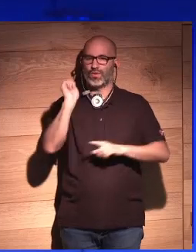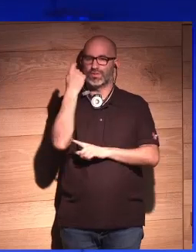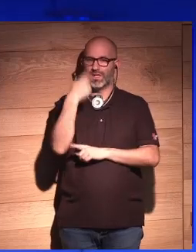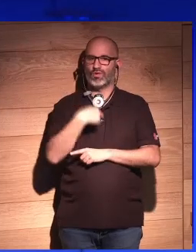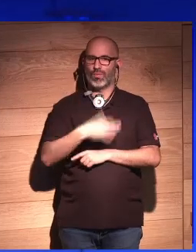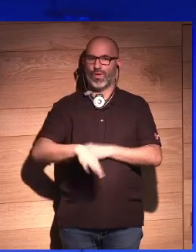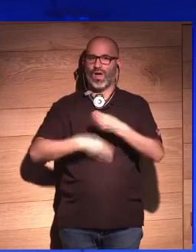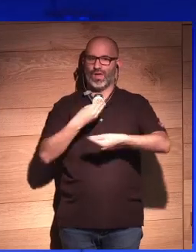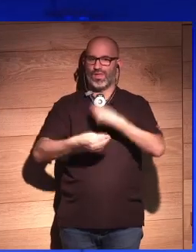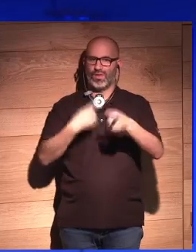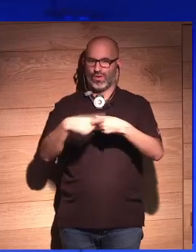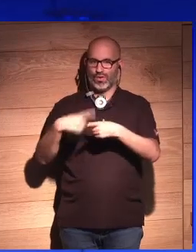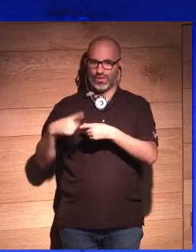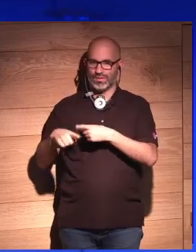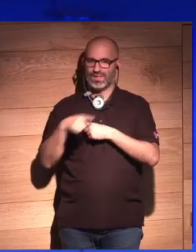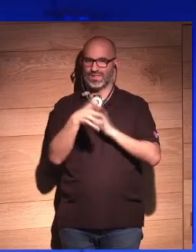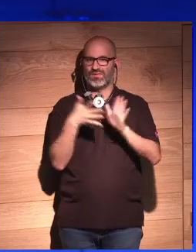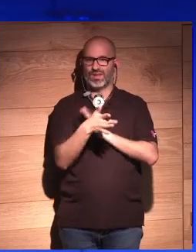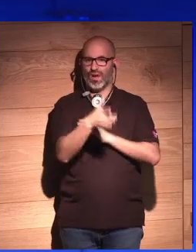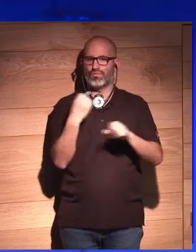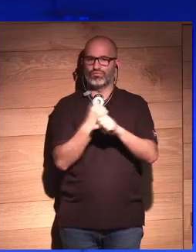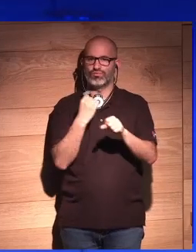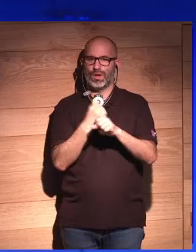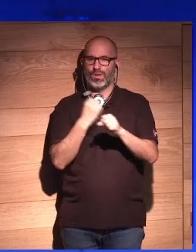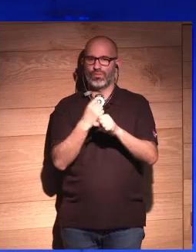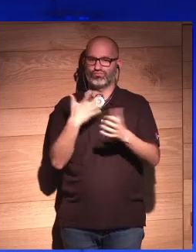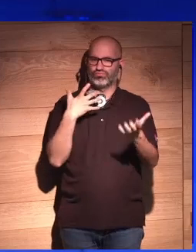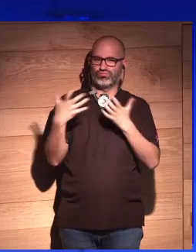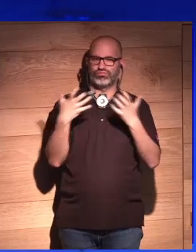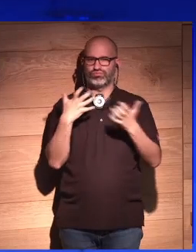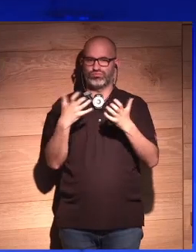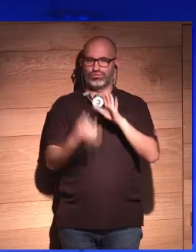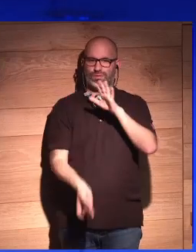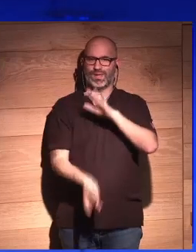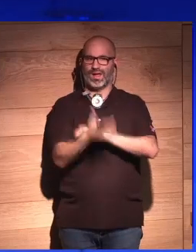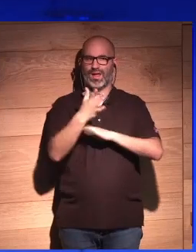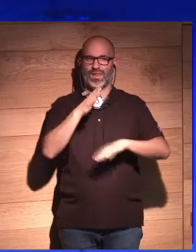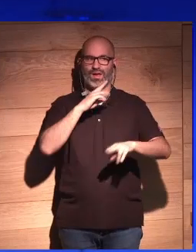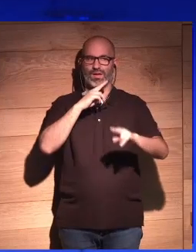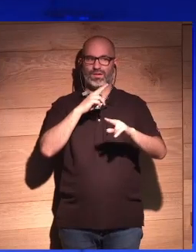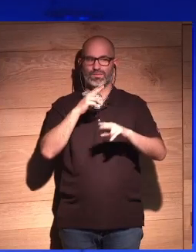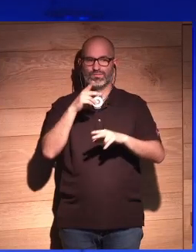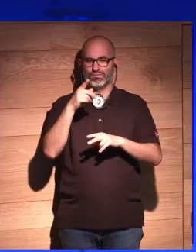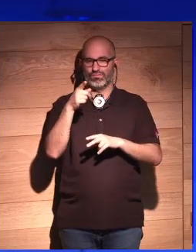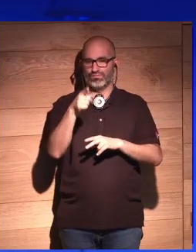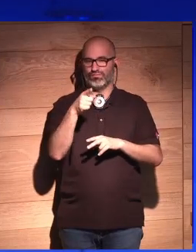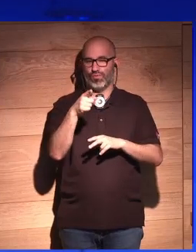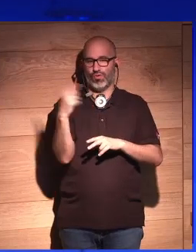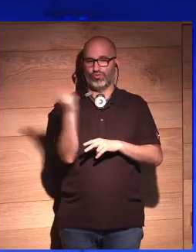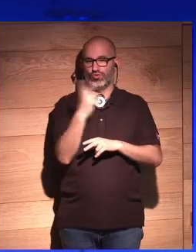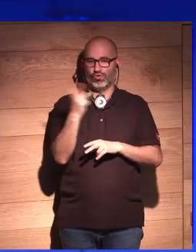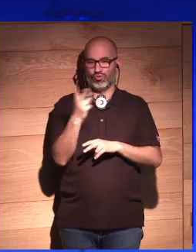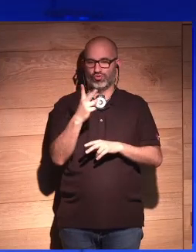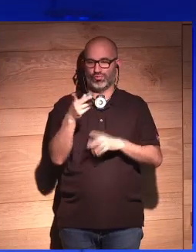piece that was created by Robert Gilbert and Jessica Curry, was kind of led by